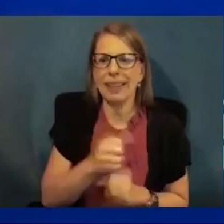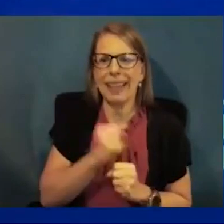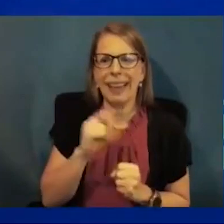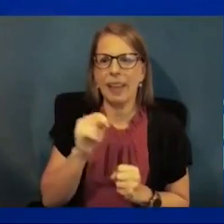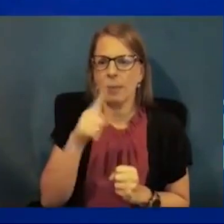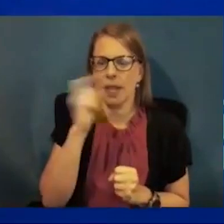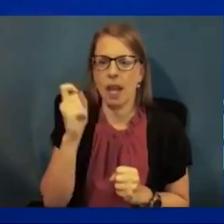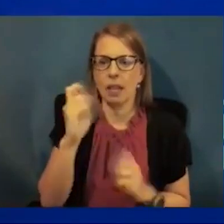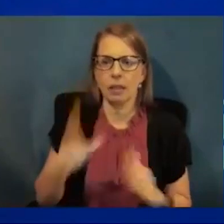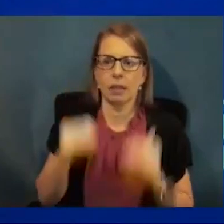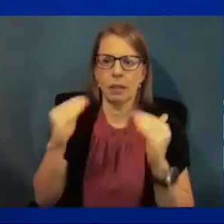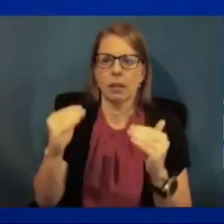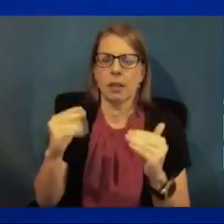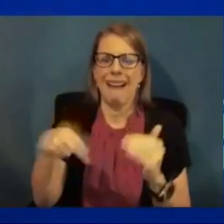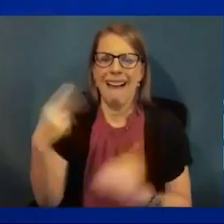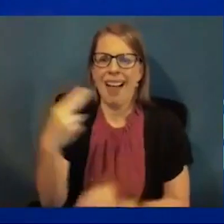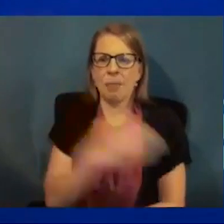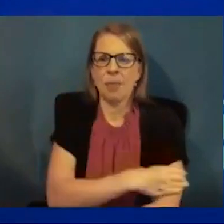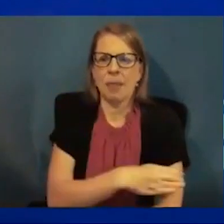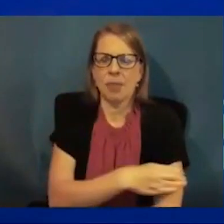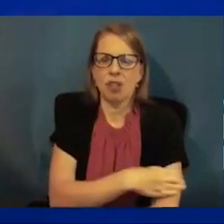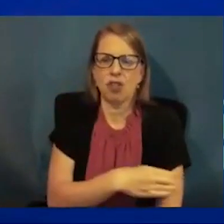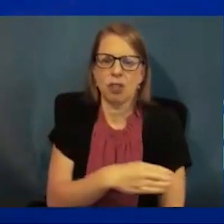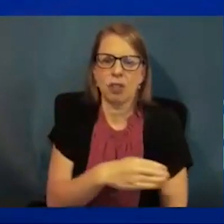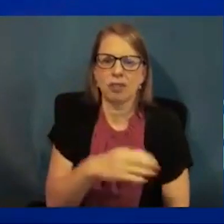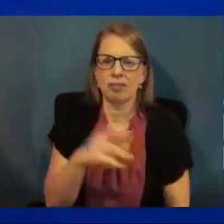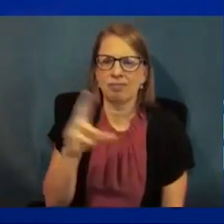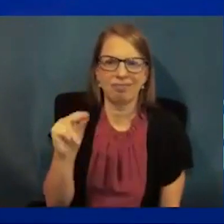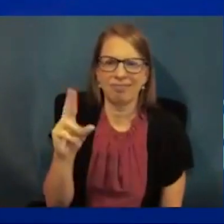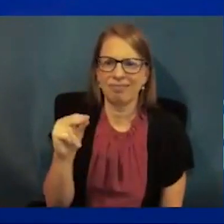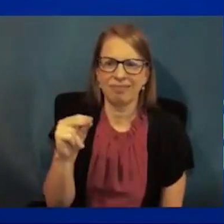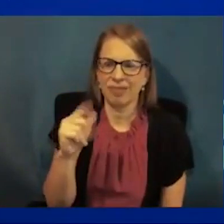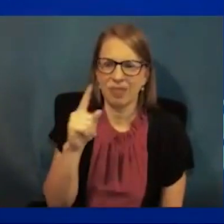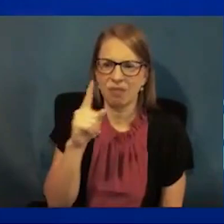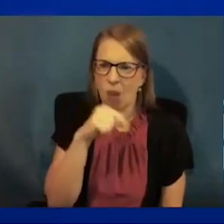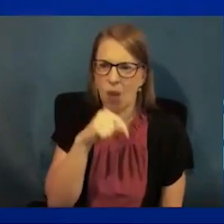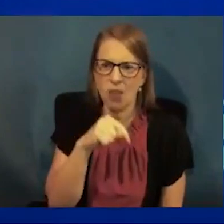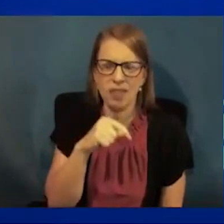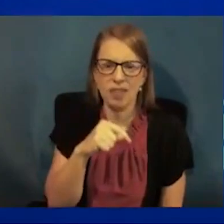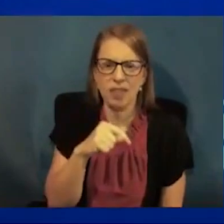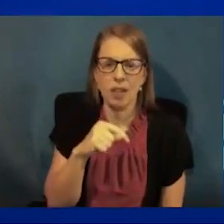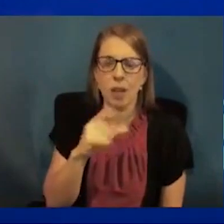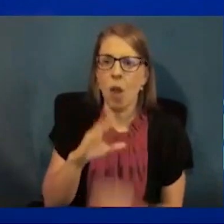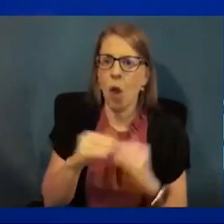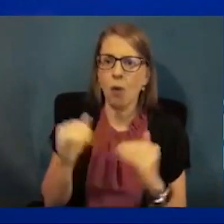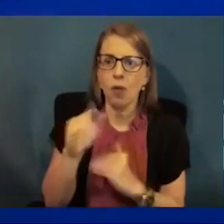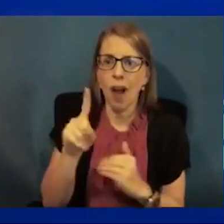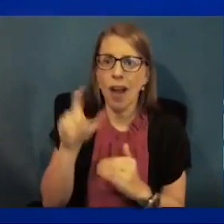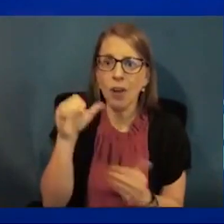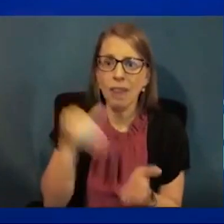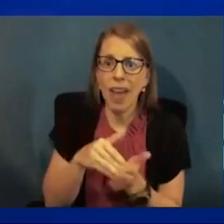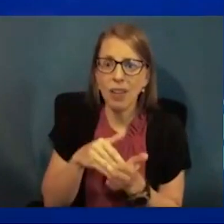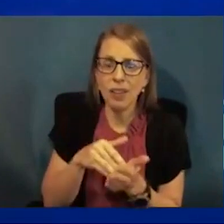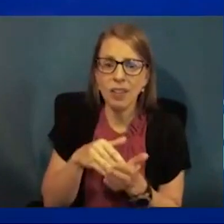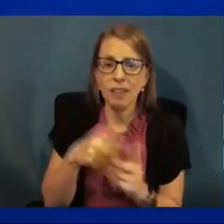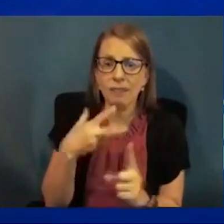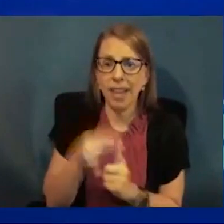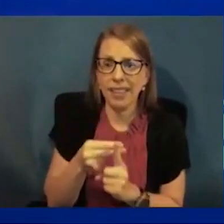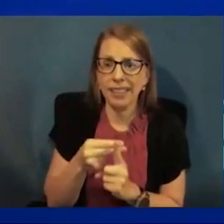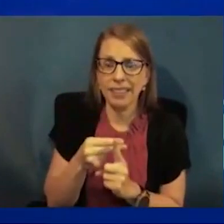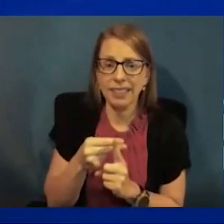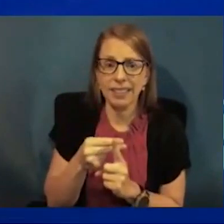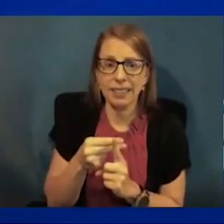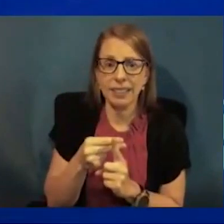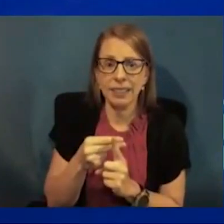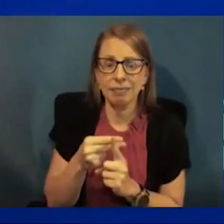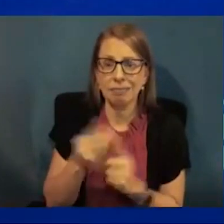Also false. The COVID vaccine does. We've done over 100,000 vaccinations here. There are nearly that many here in